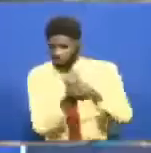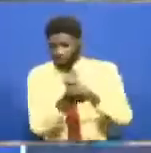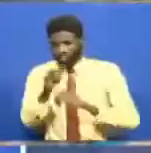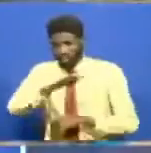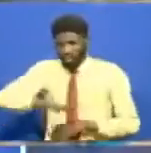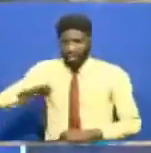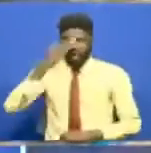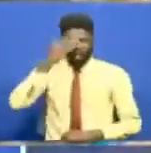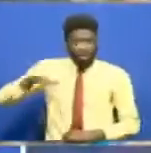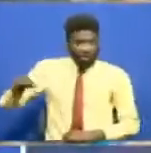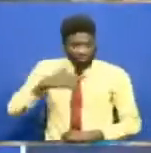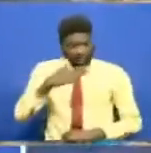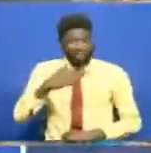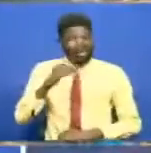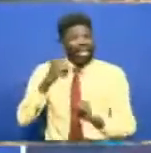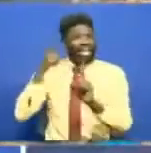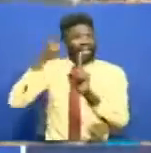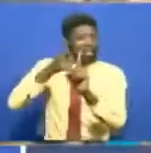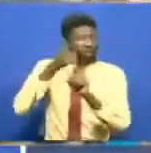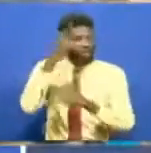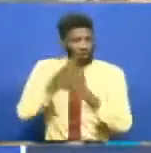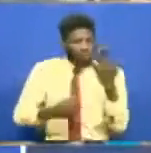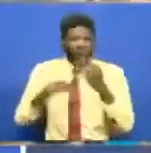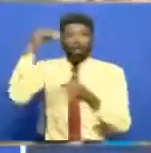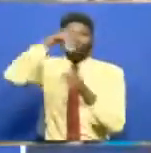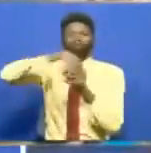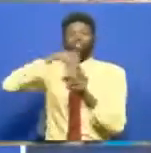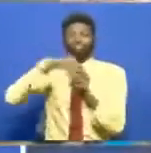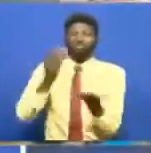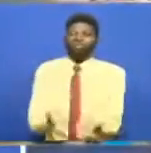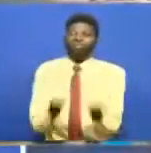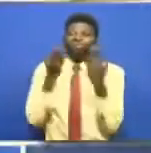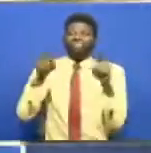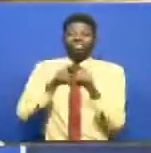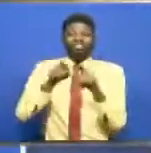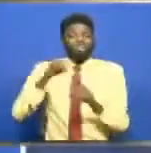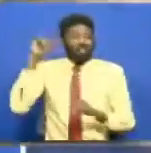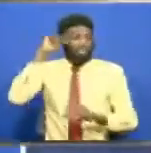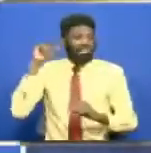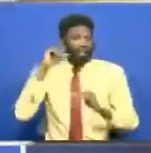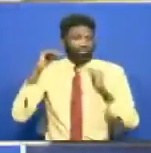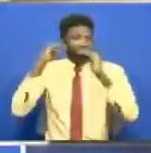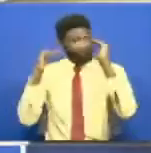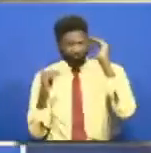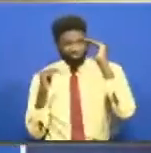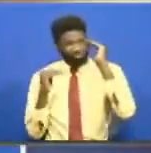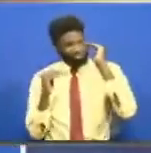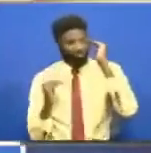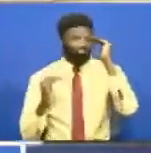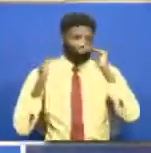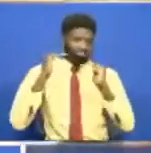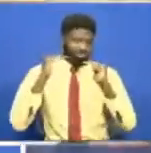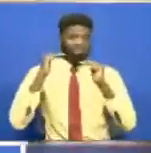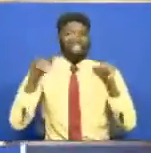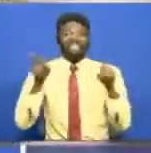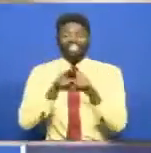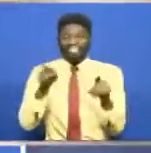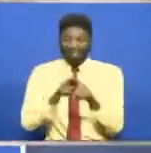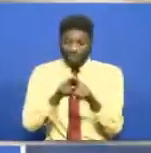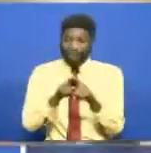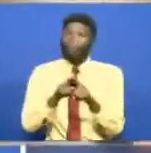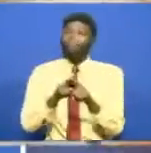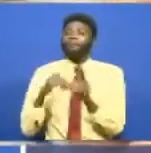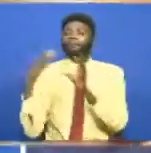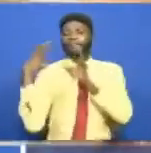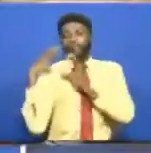legislature aimed at enhancing inclusivity and gender parity while not adding extra cost to the taxpayer. If